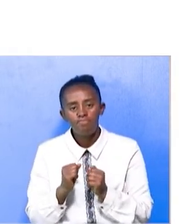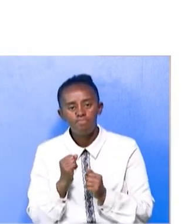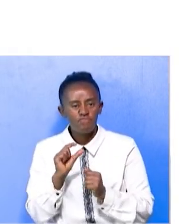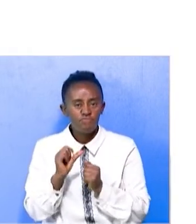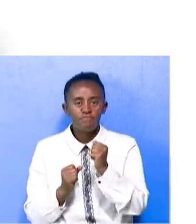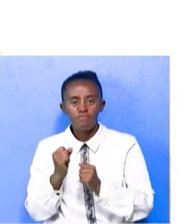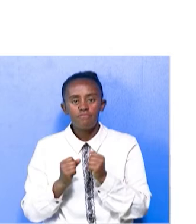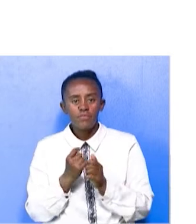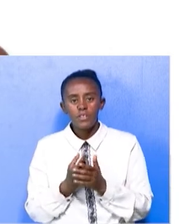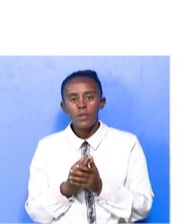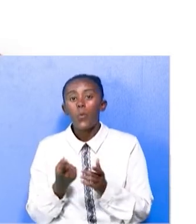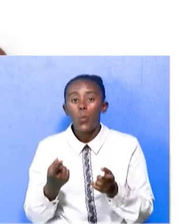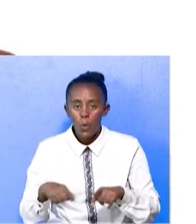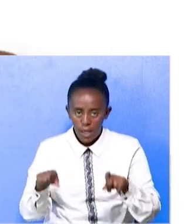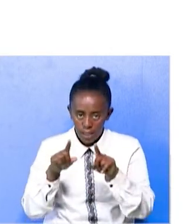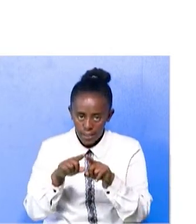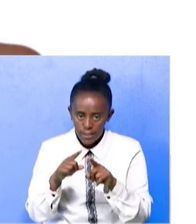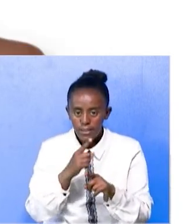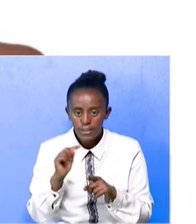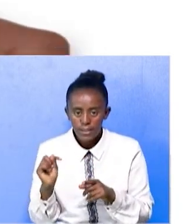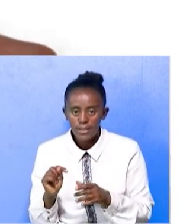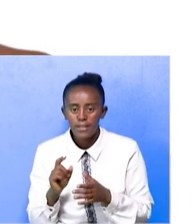the dog